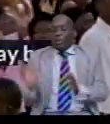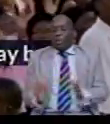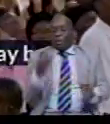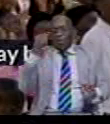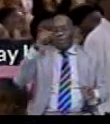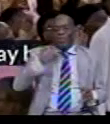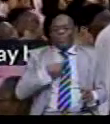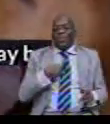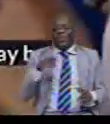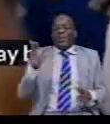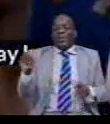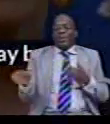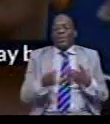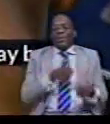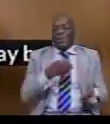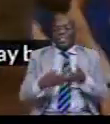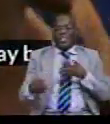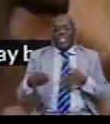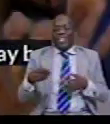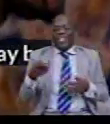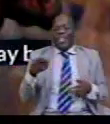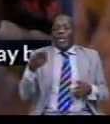the circumstance may be,